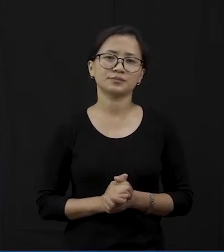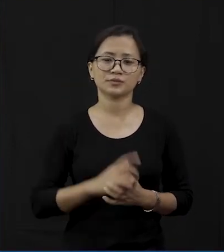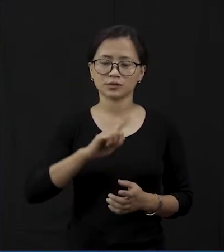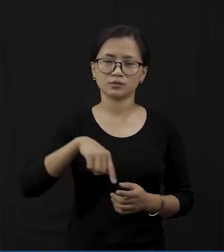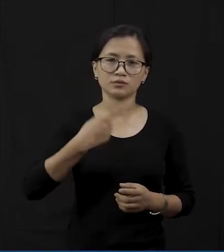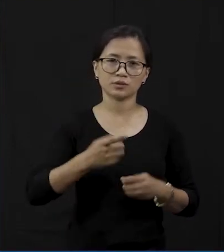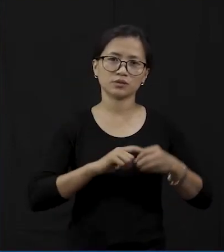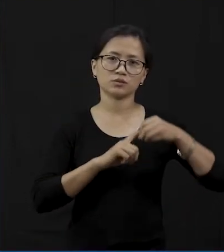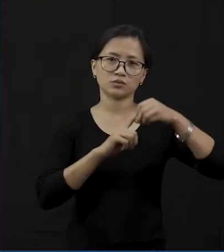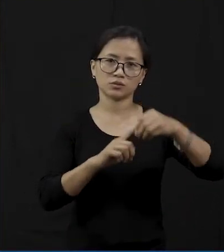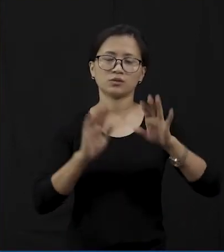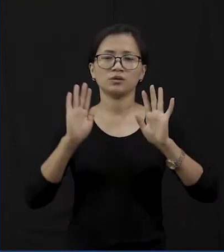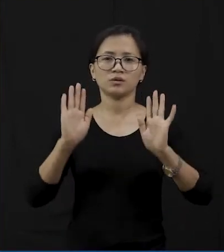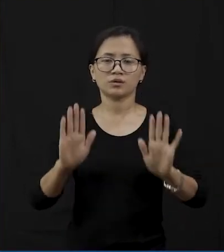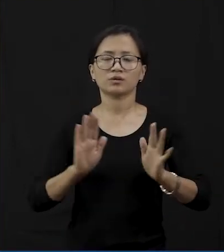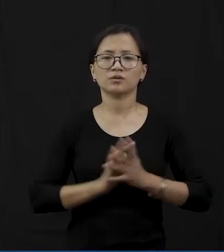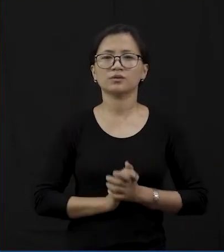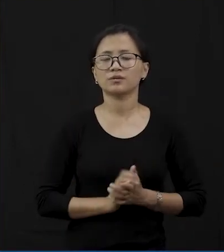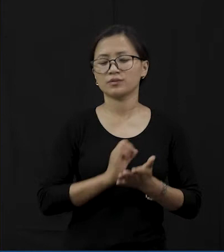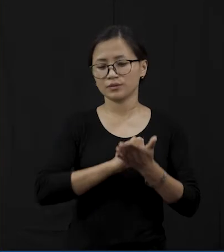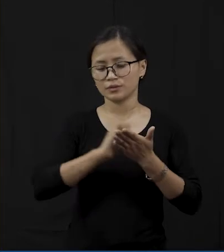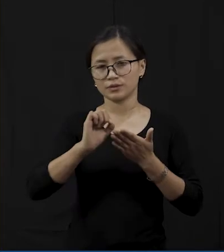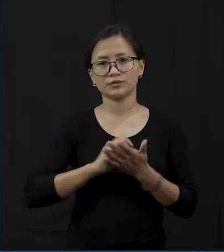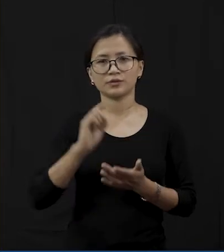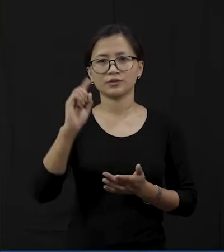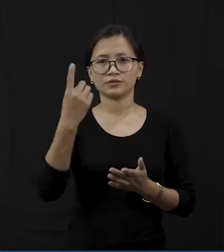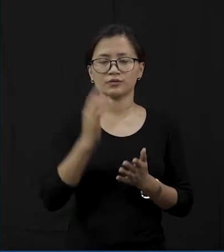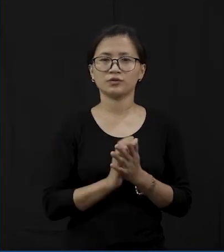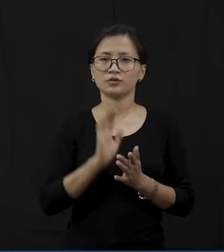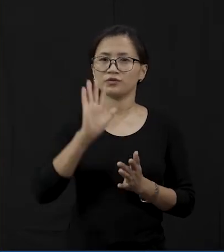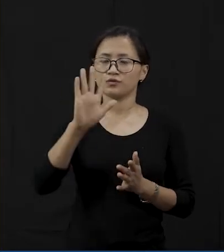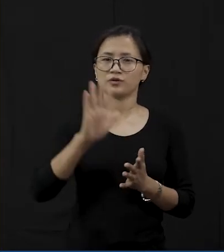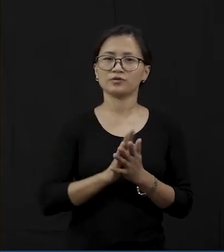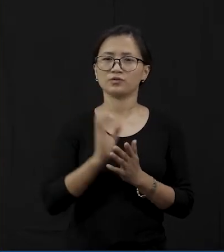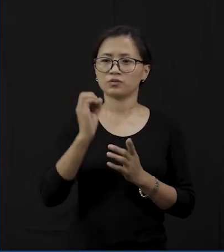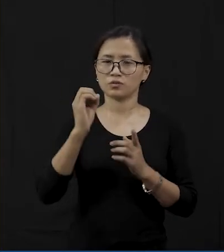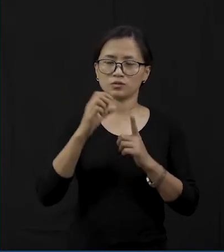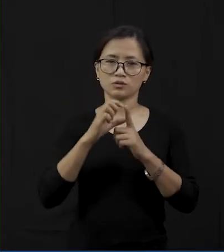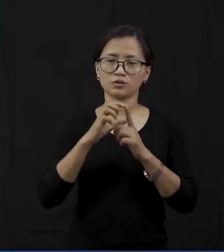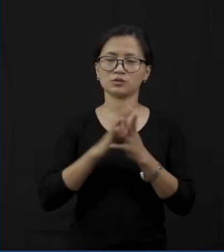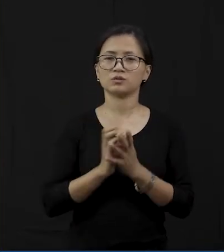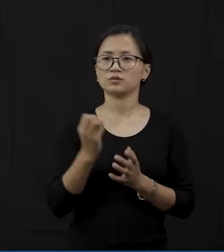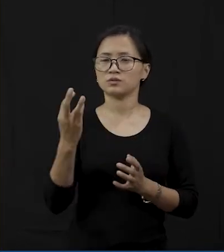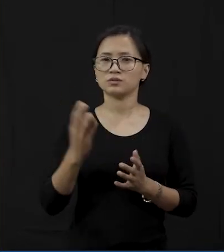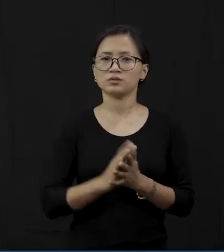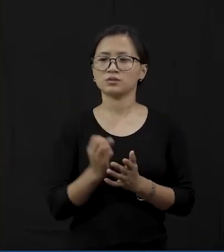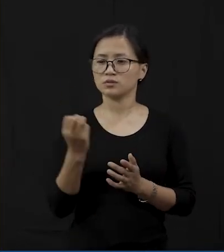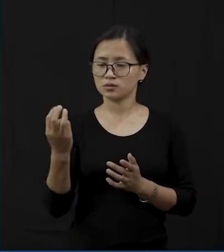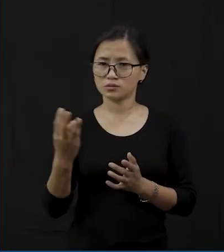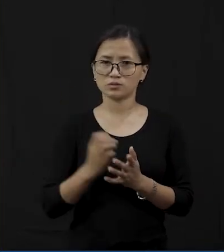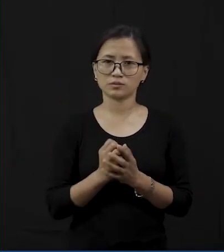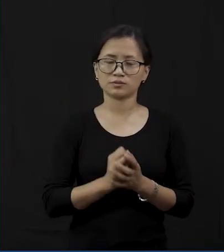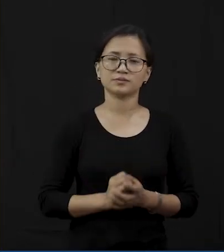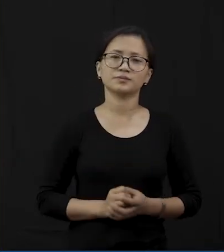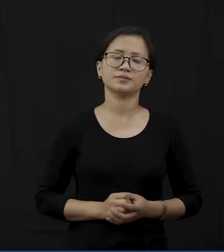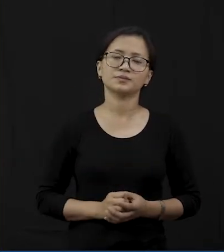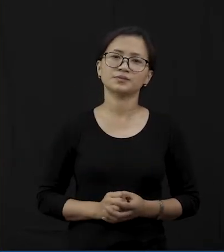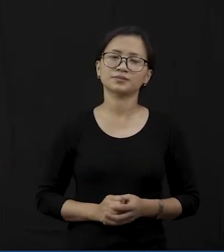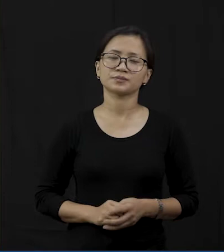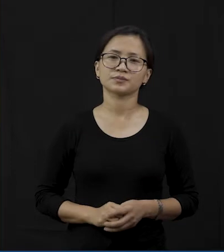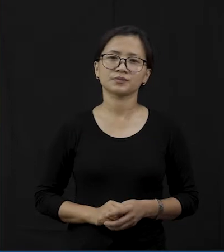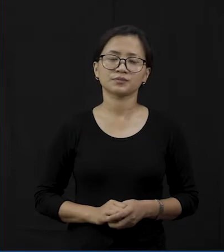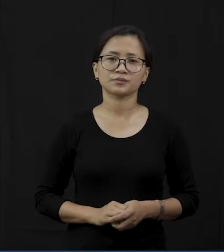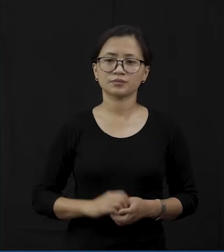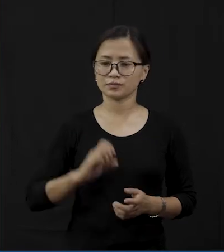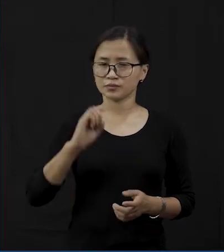Next question we have. Write the first 5 odd numbers of the counting numbers.